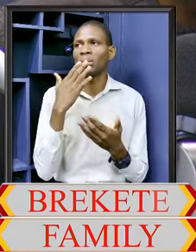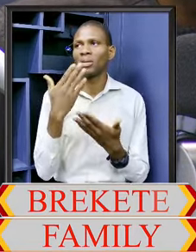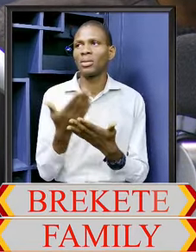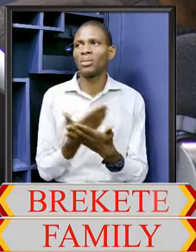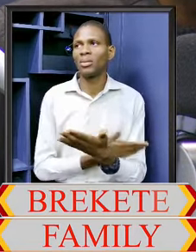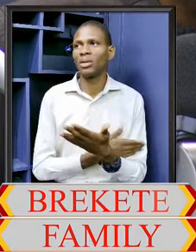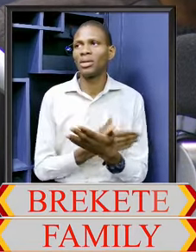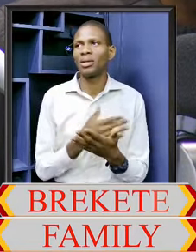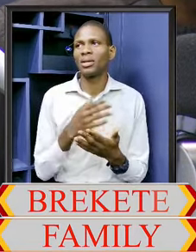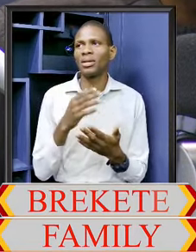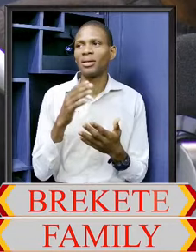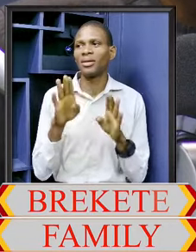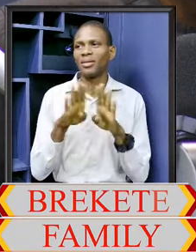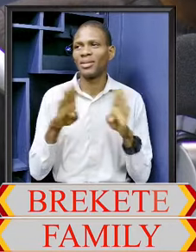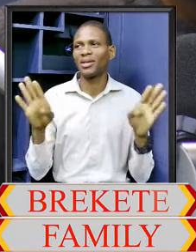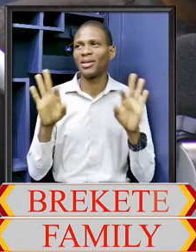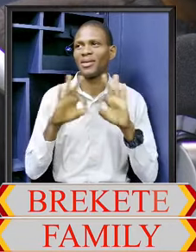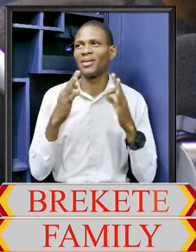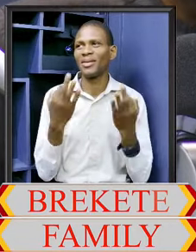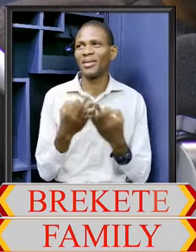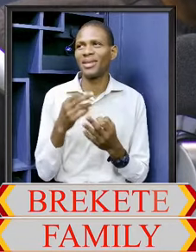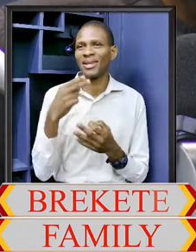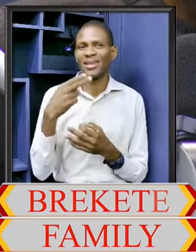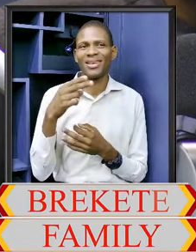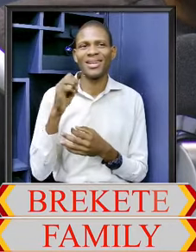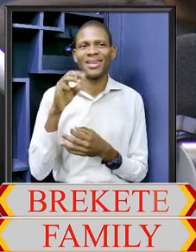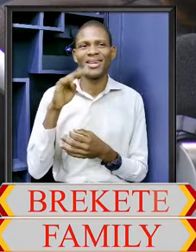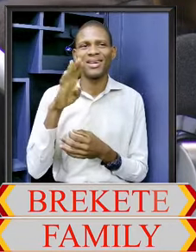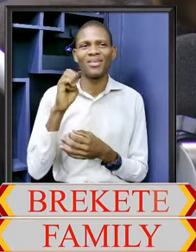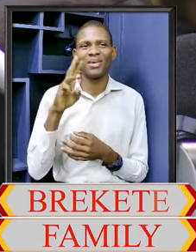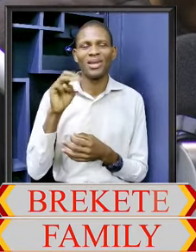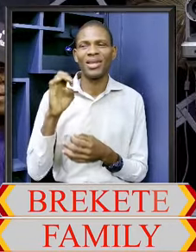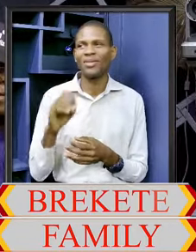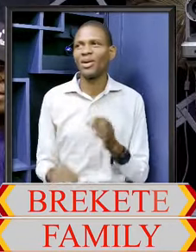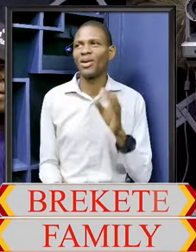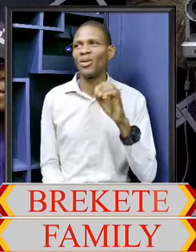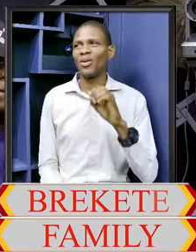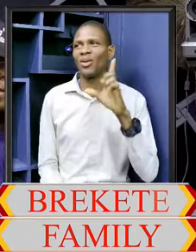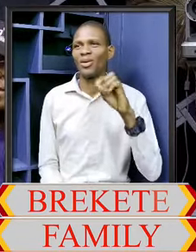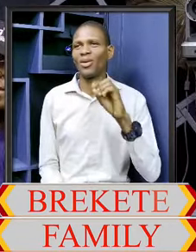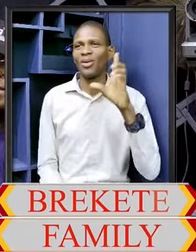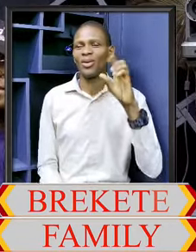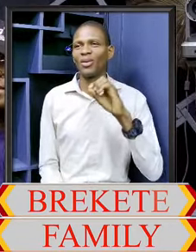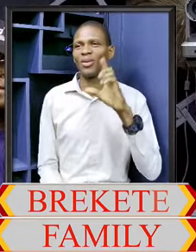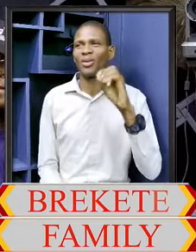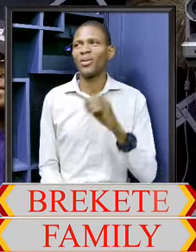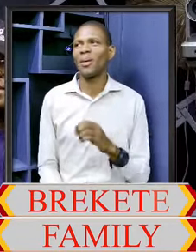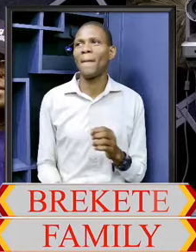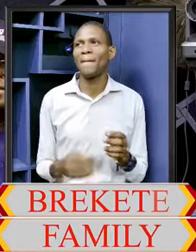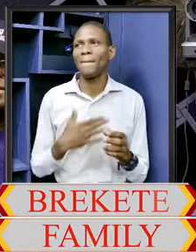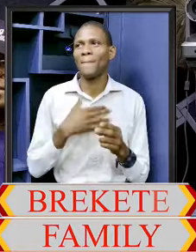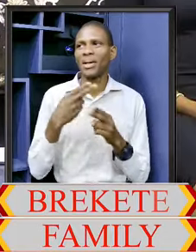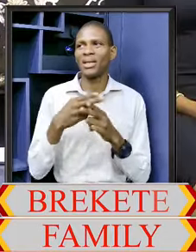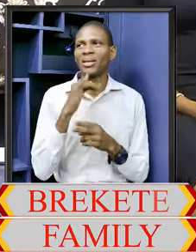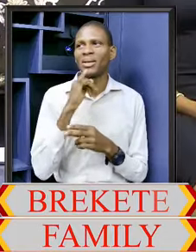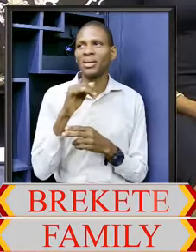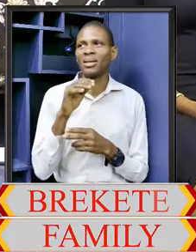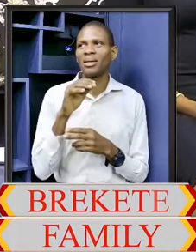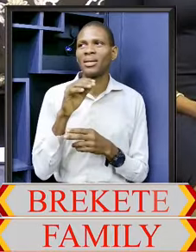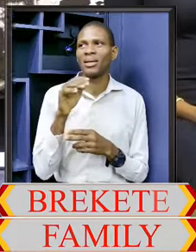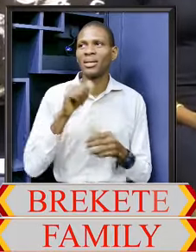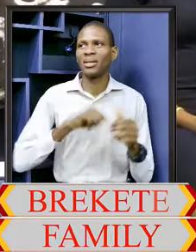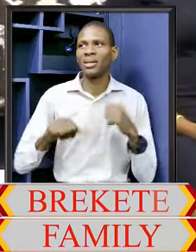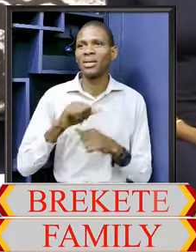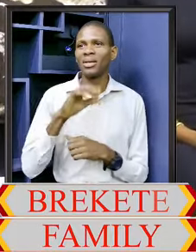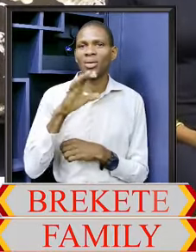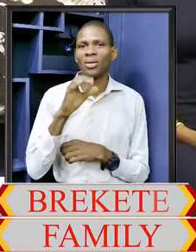Good morning, Brekete family. Una hembelembe. Oh, lo, lo, lo. My name na